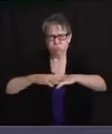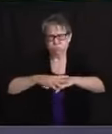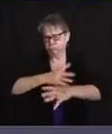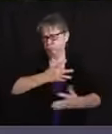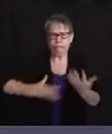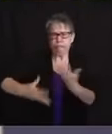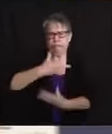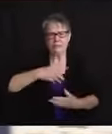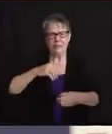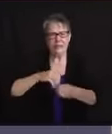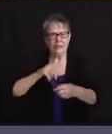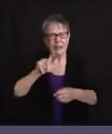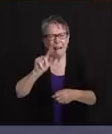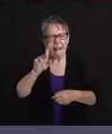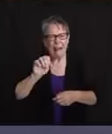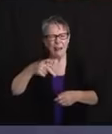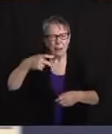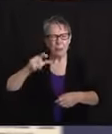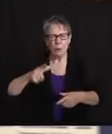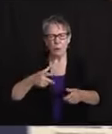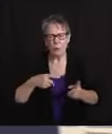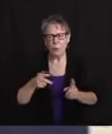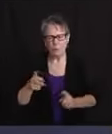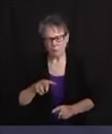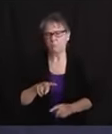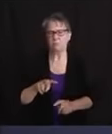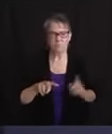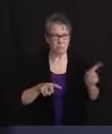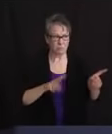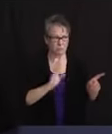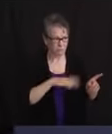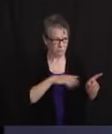We have to take into account the incubation period for